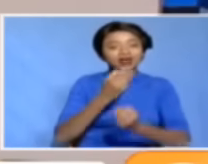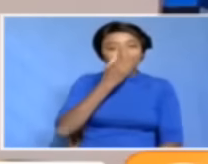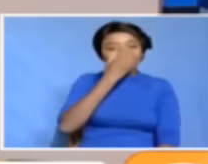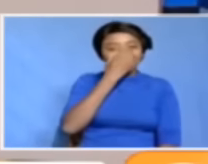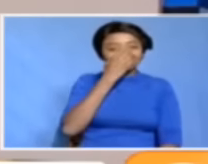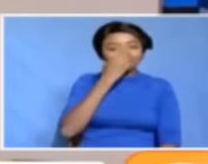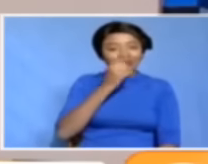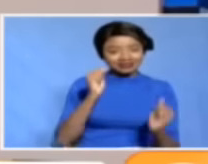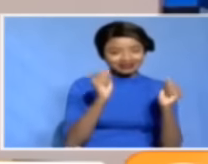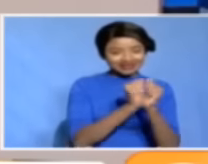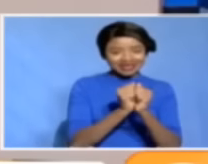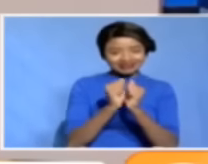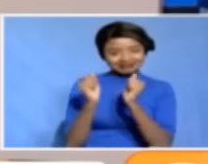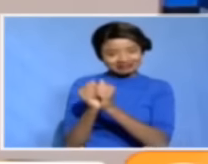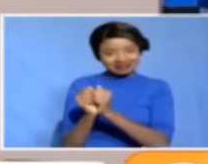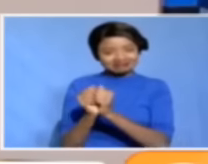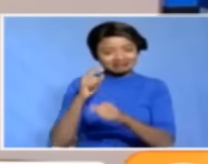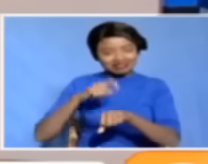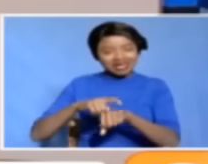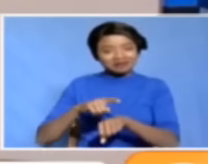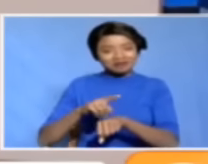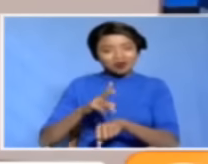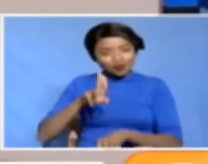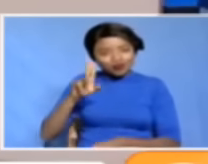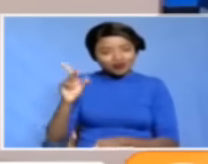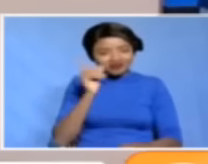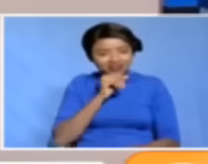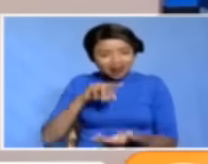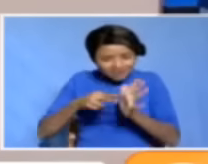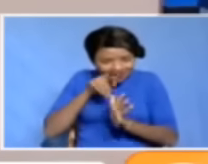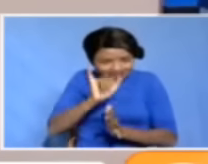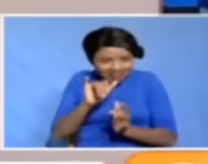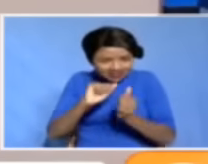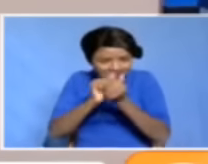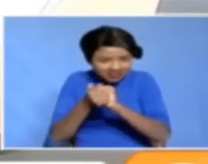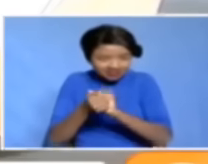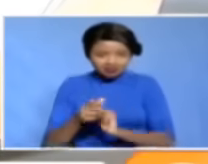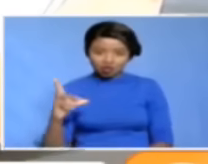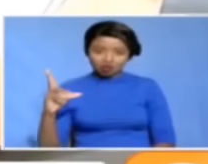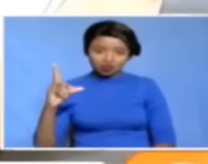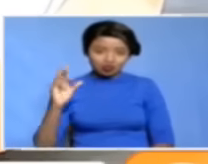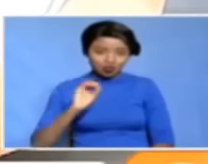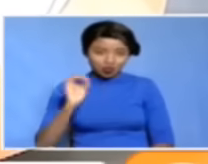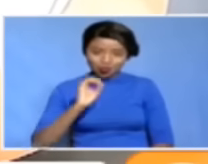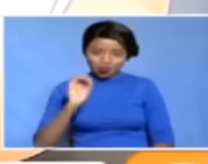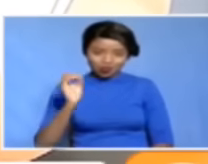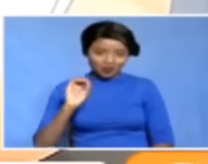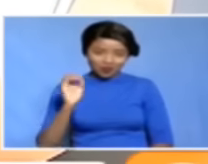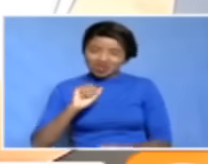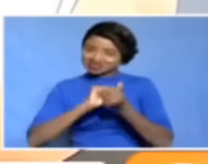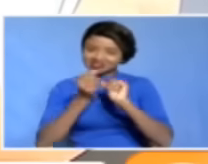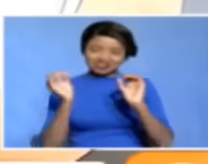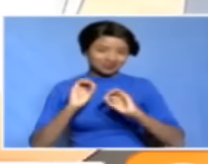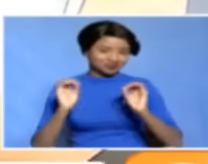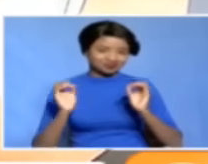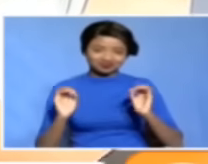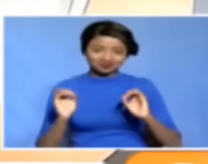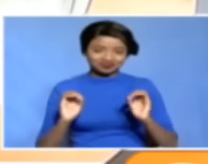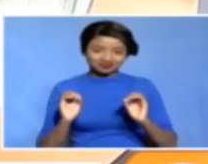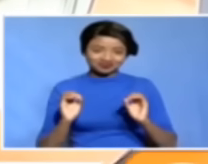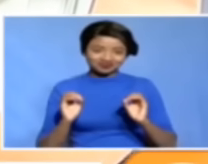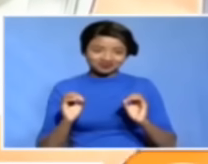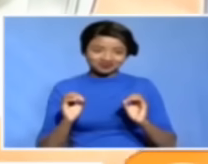years after, yes, Uhuru's time is over. Yes. Are you saying that has changed? No, it has not changed. And I'm talking, you're as just saying it's not I automatic. I am talking as an